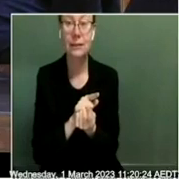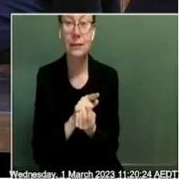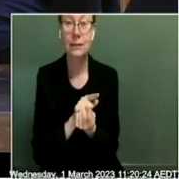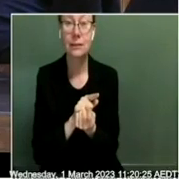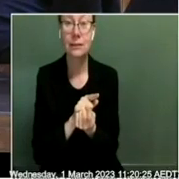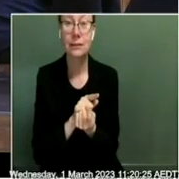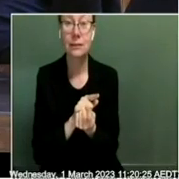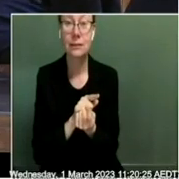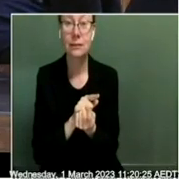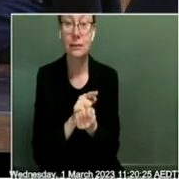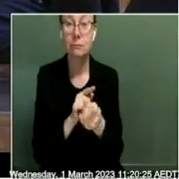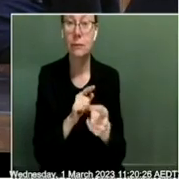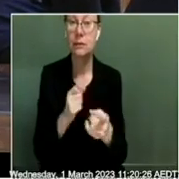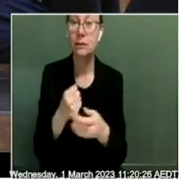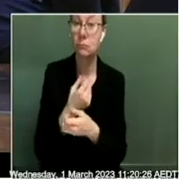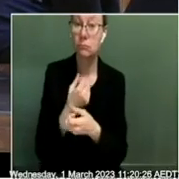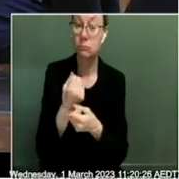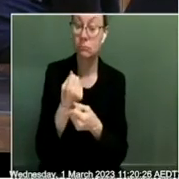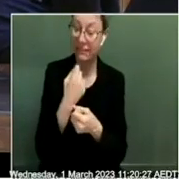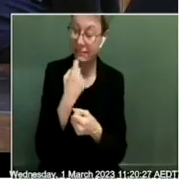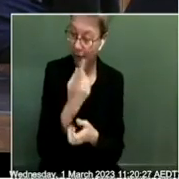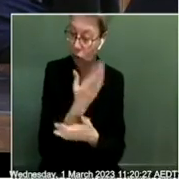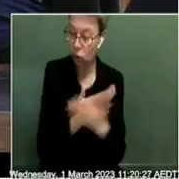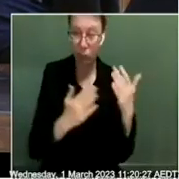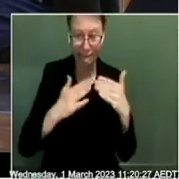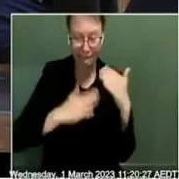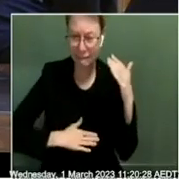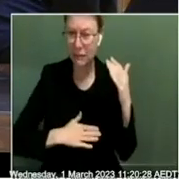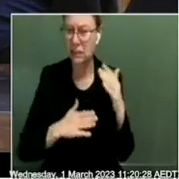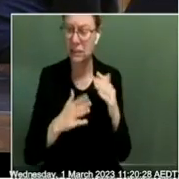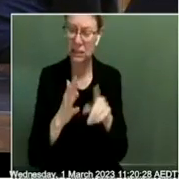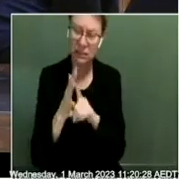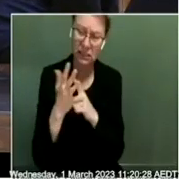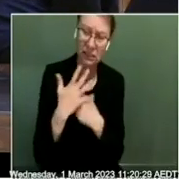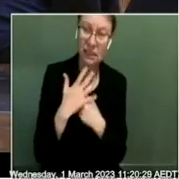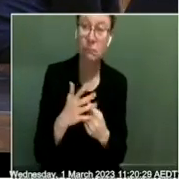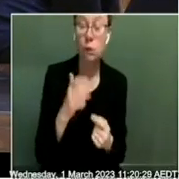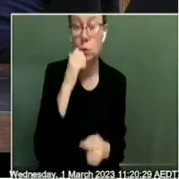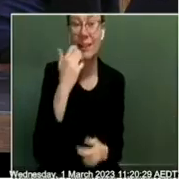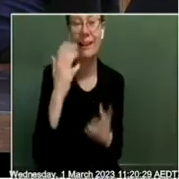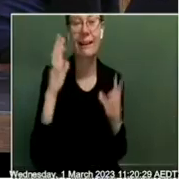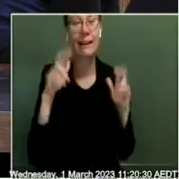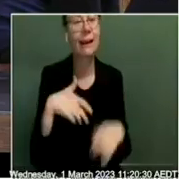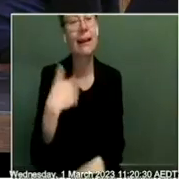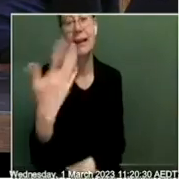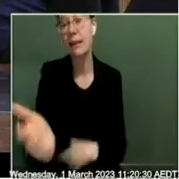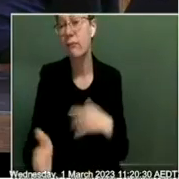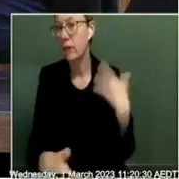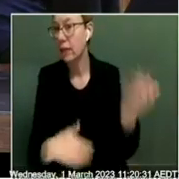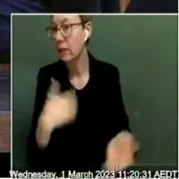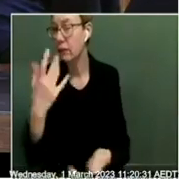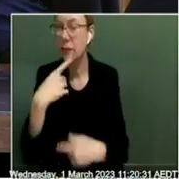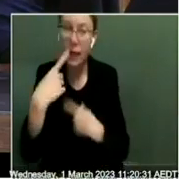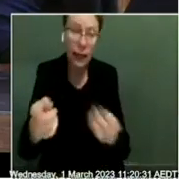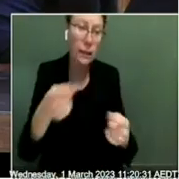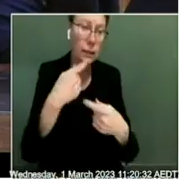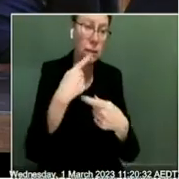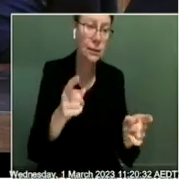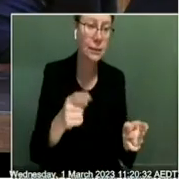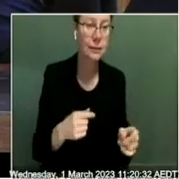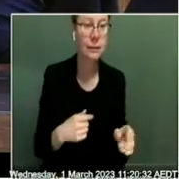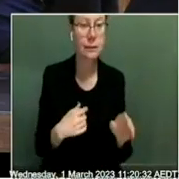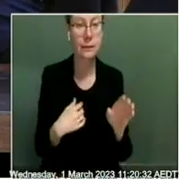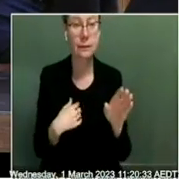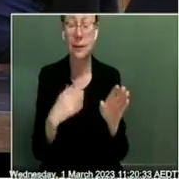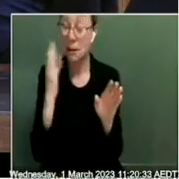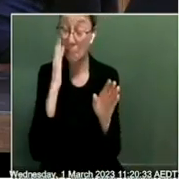and fight and remind... Because we give it away all the time. We're just giving and giving and it's... Mum gave it all her life. She did.